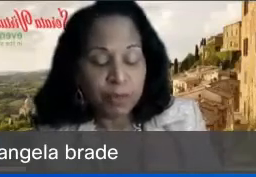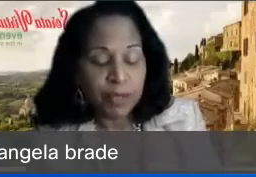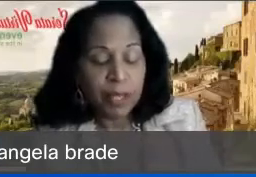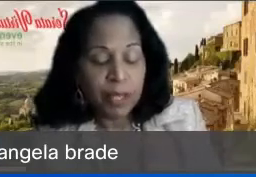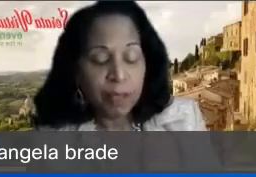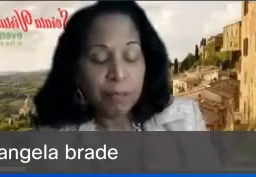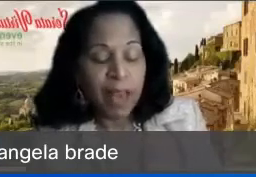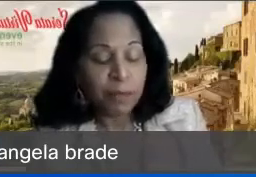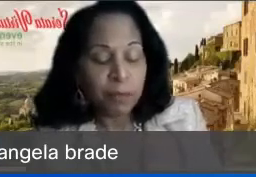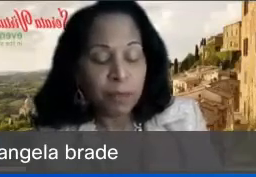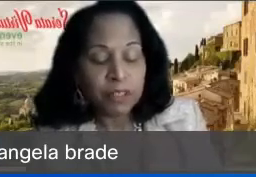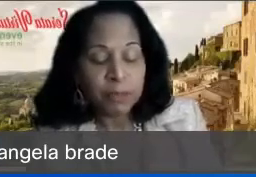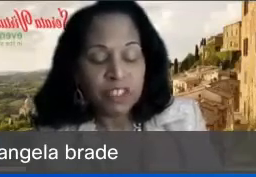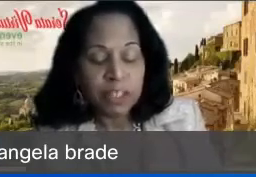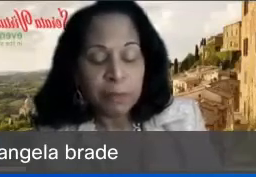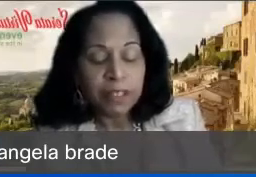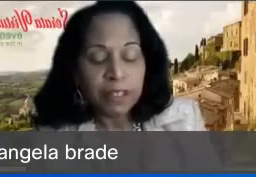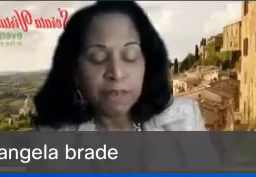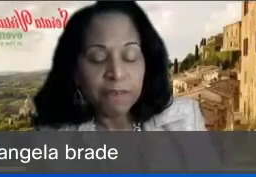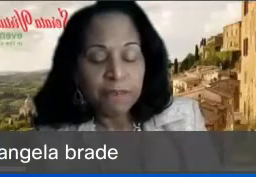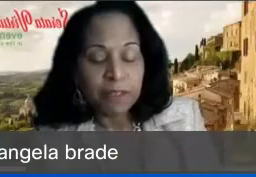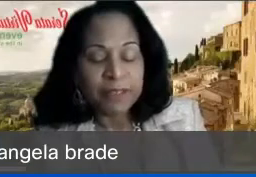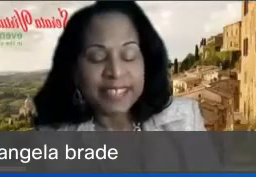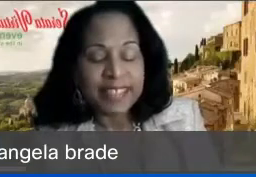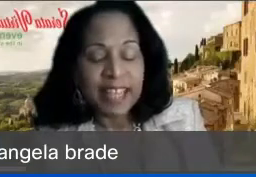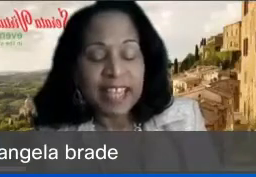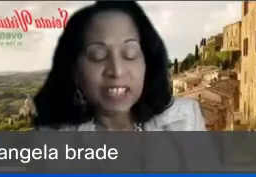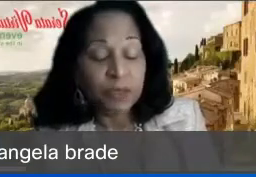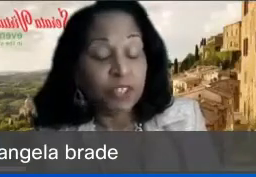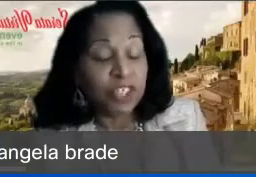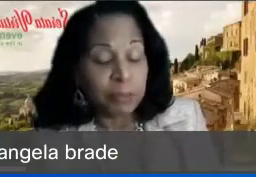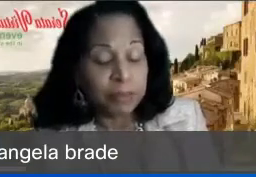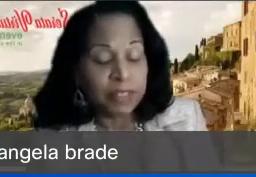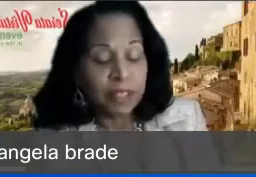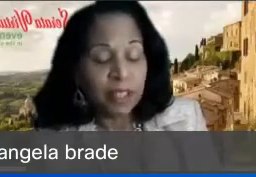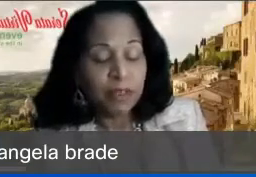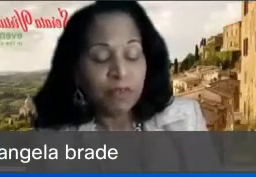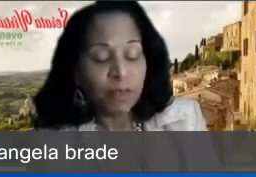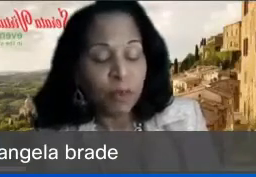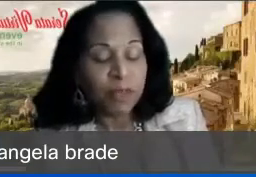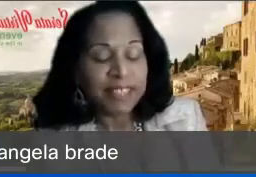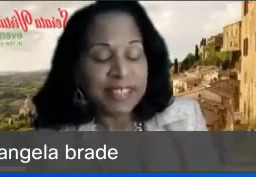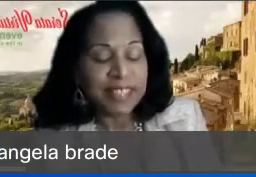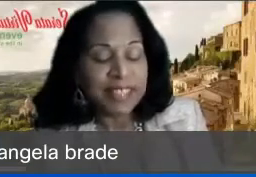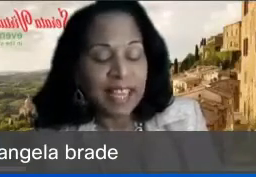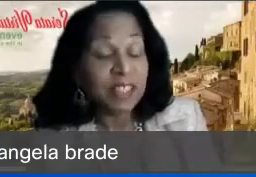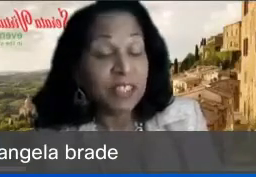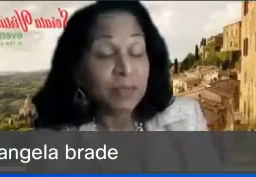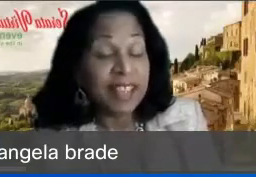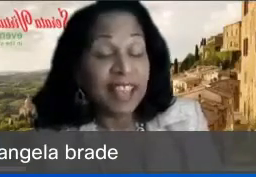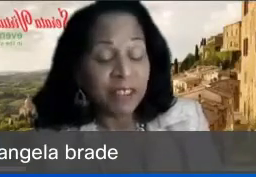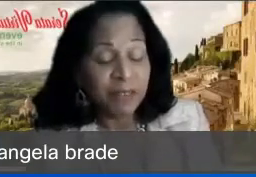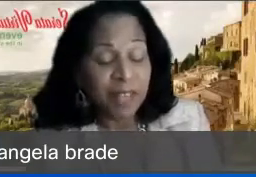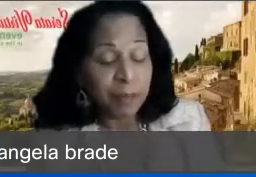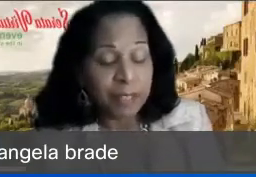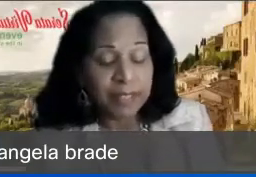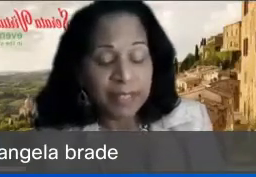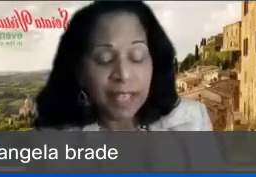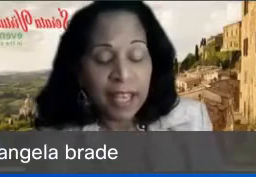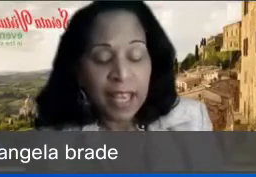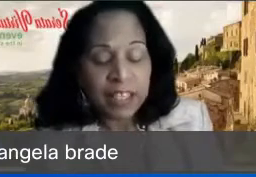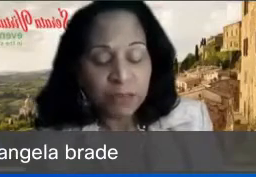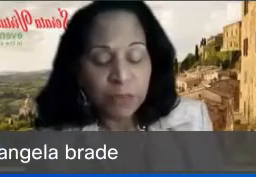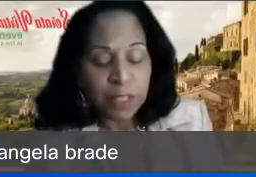virtual. Battle of the Books, which typically fills 6 high school gyms full of excited students and their